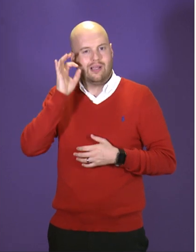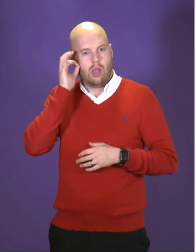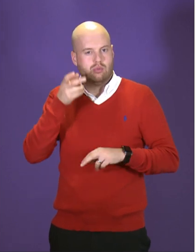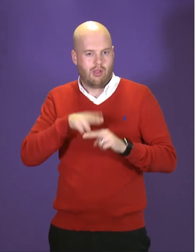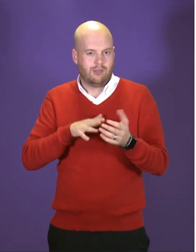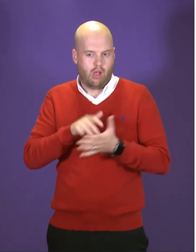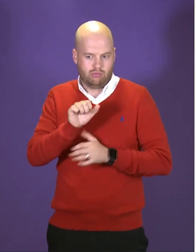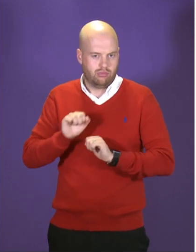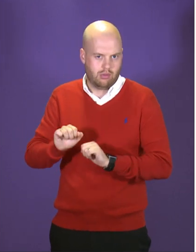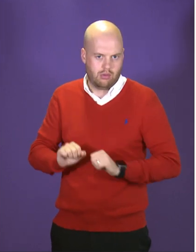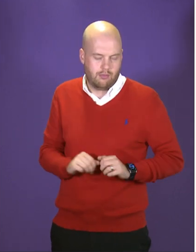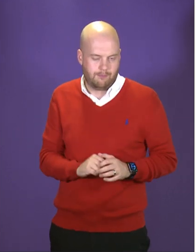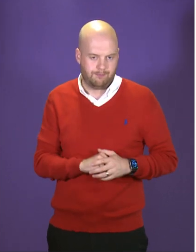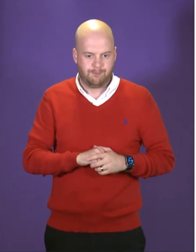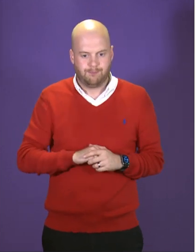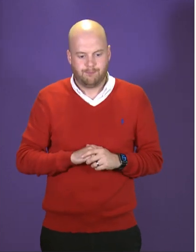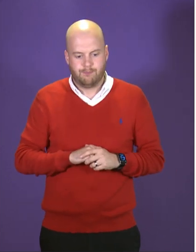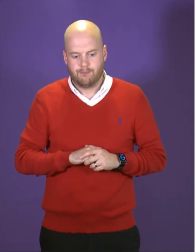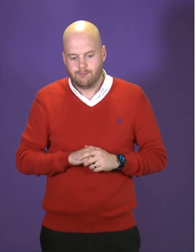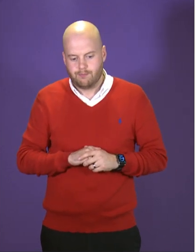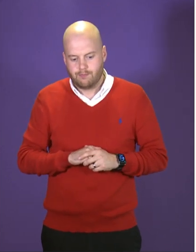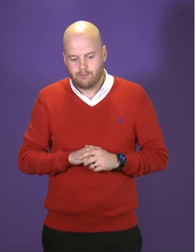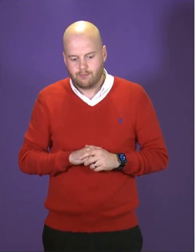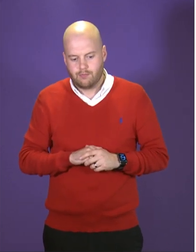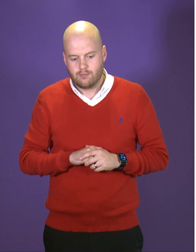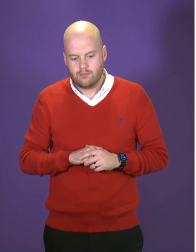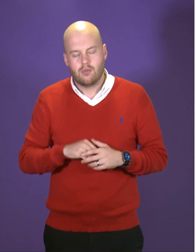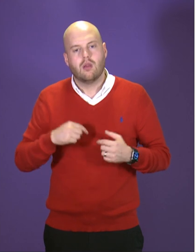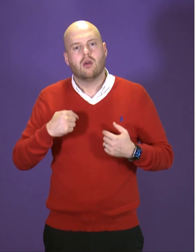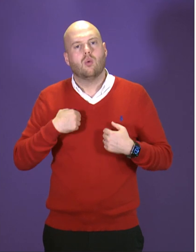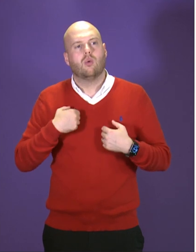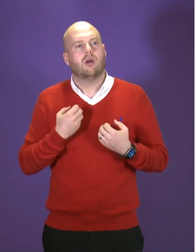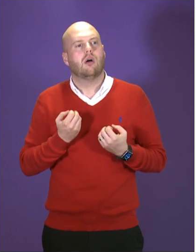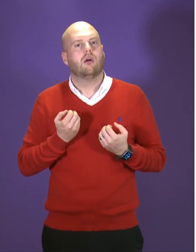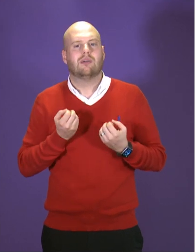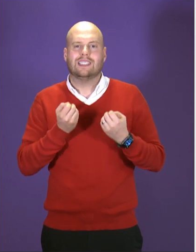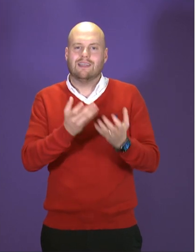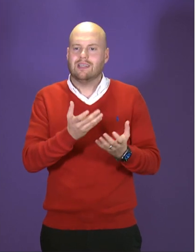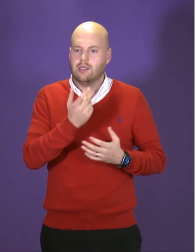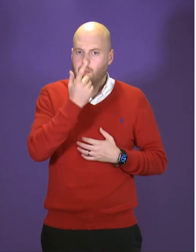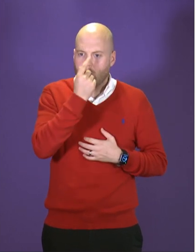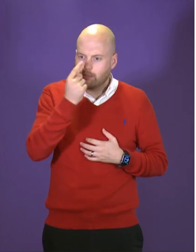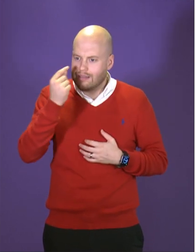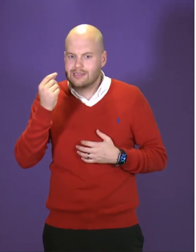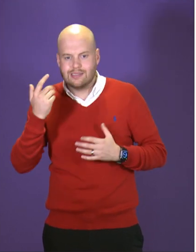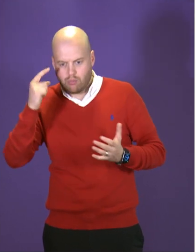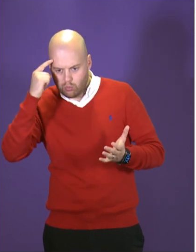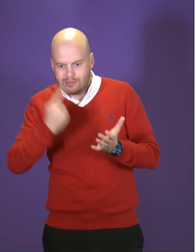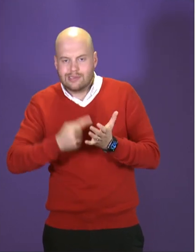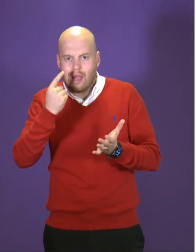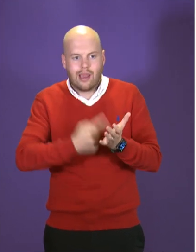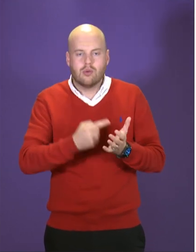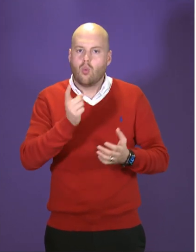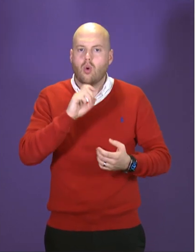Culture. We're giving all possibilities to decide what is important for this particular